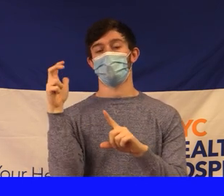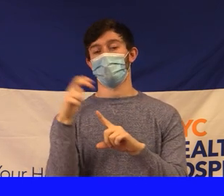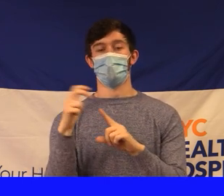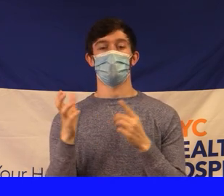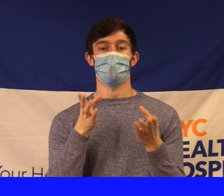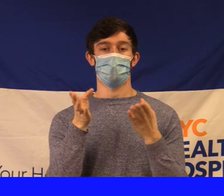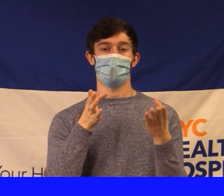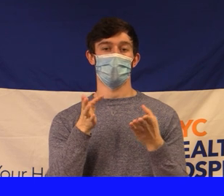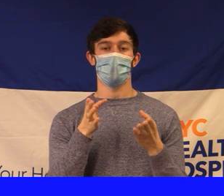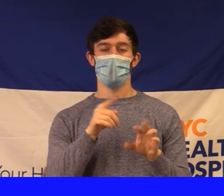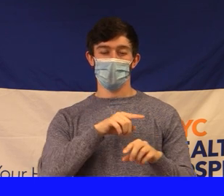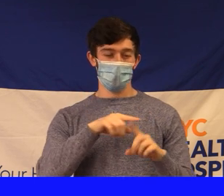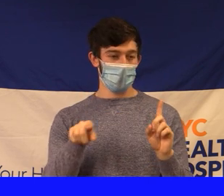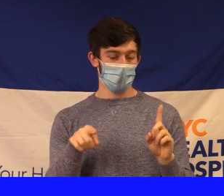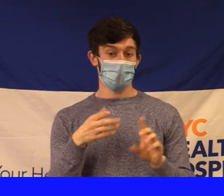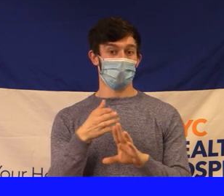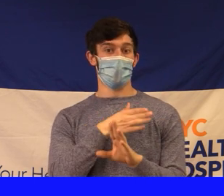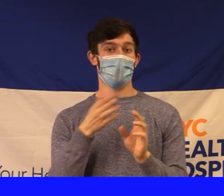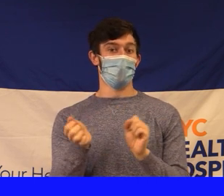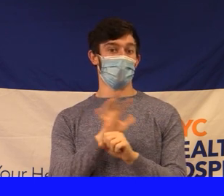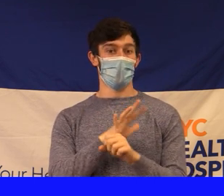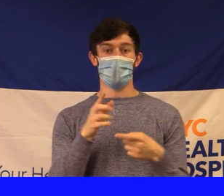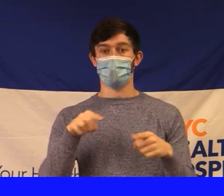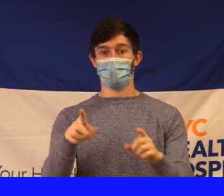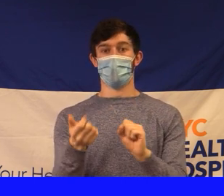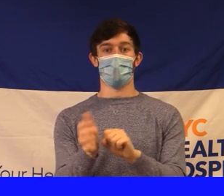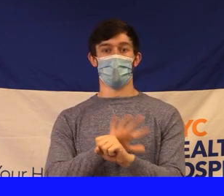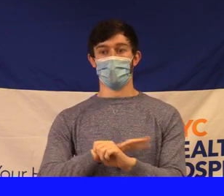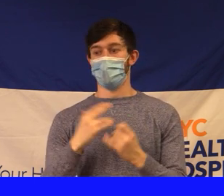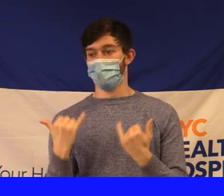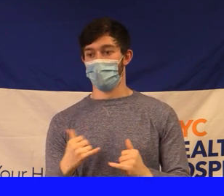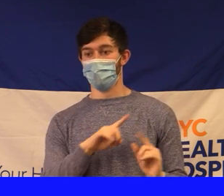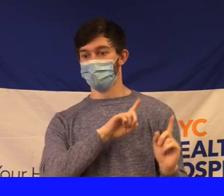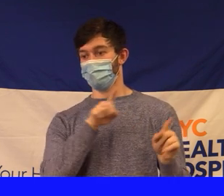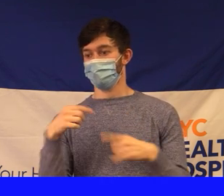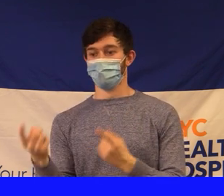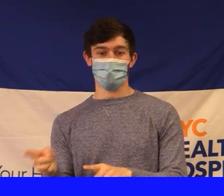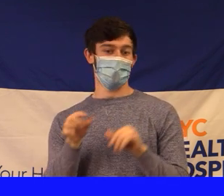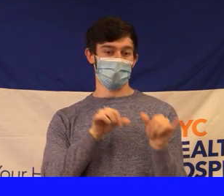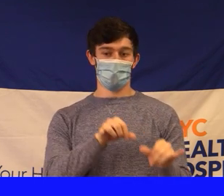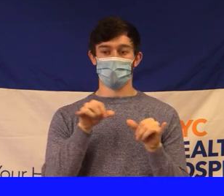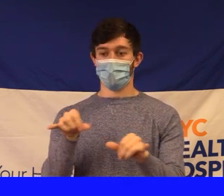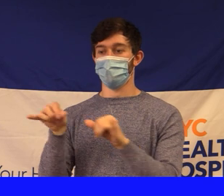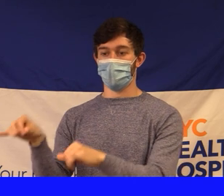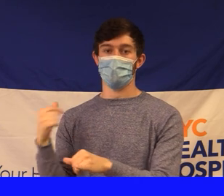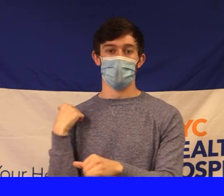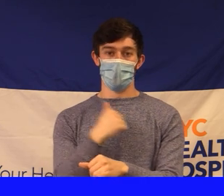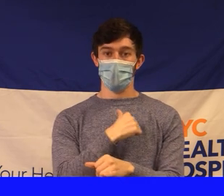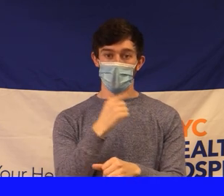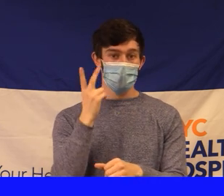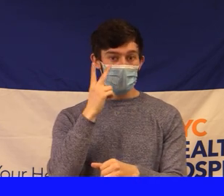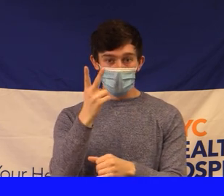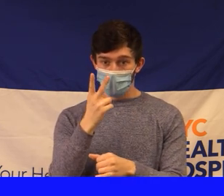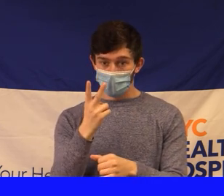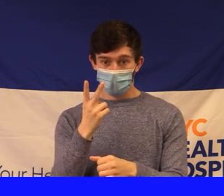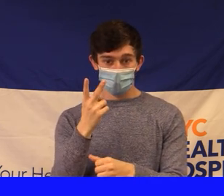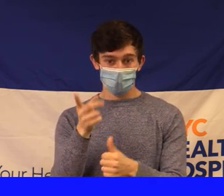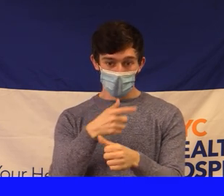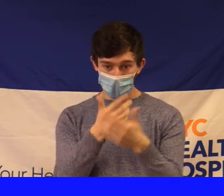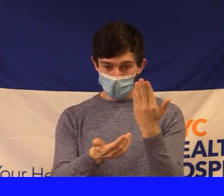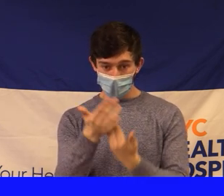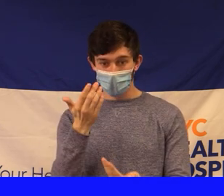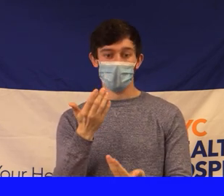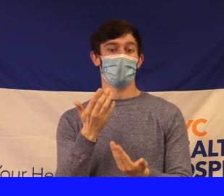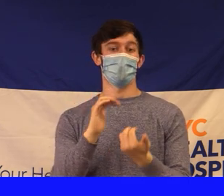both pre-COVID as well as during COVID. And we saw firsthand when we visited the facilities